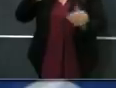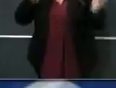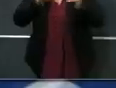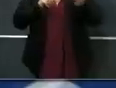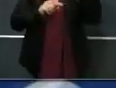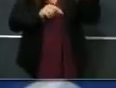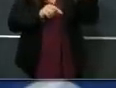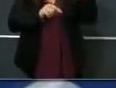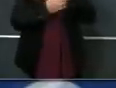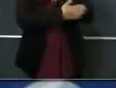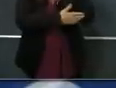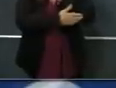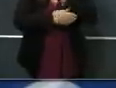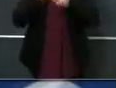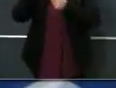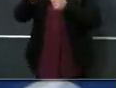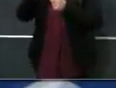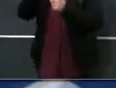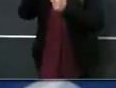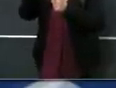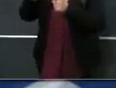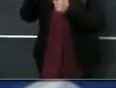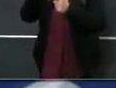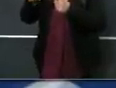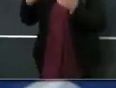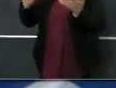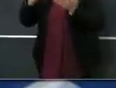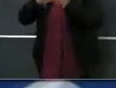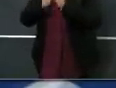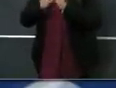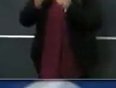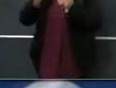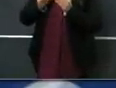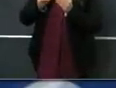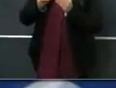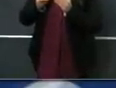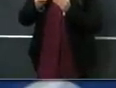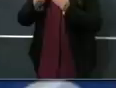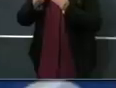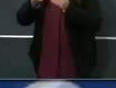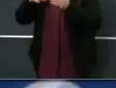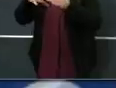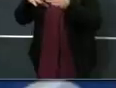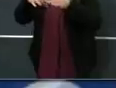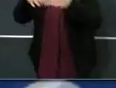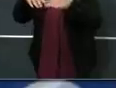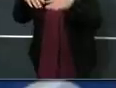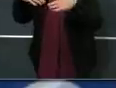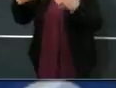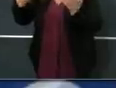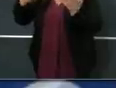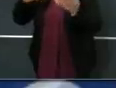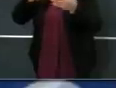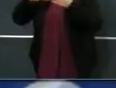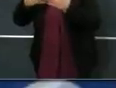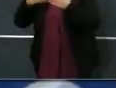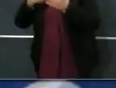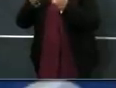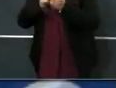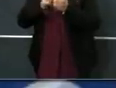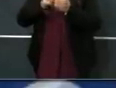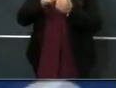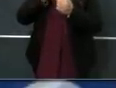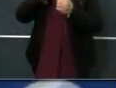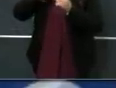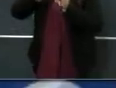have relaxed some of their restrictions when it comes to the stay-at-home order. They've opened some parks, golf courses. I'm wondering,